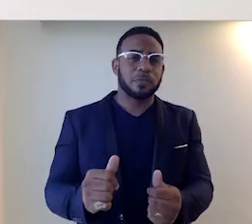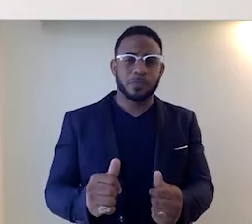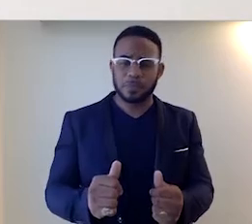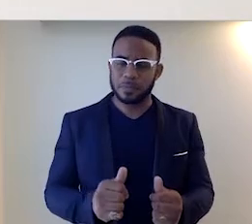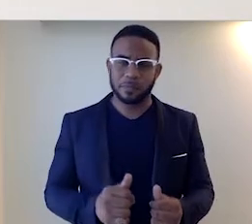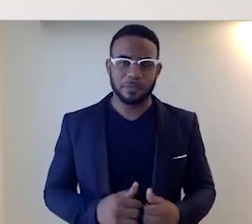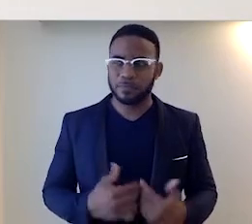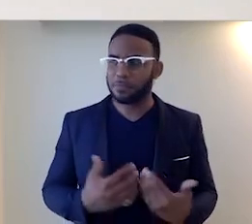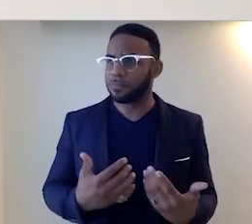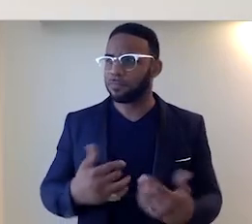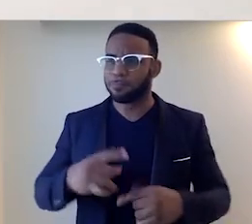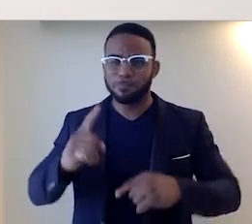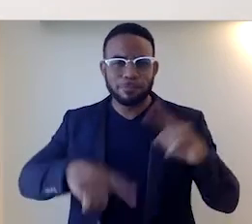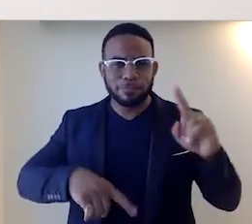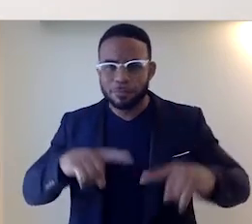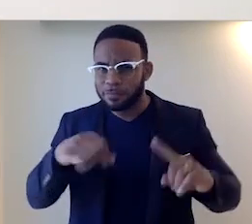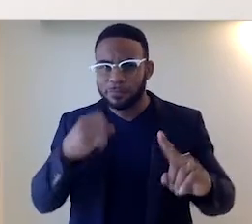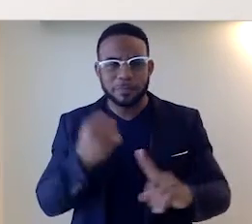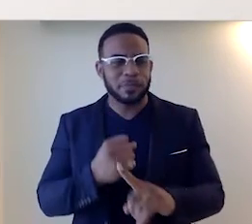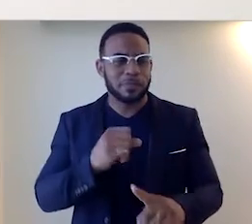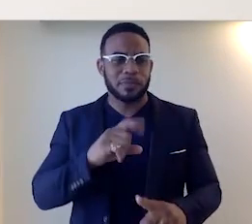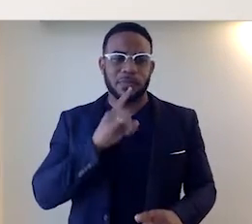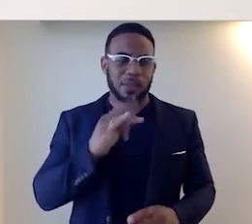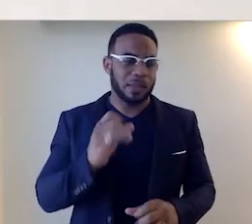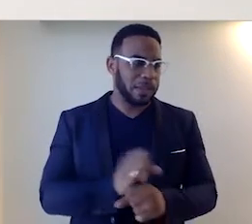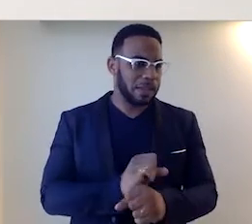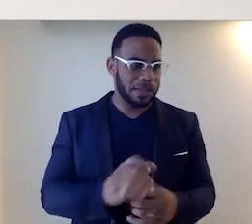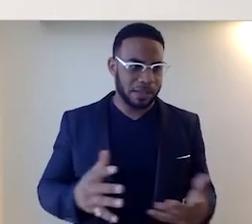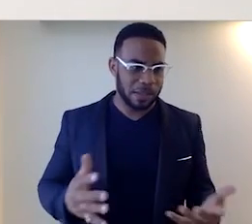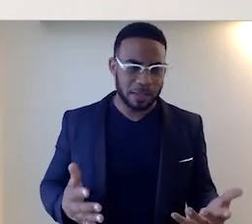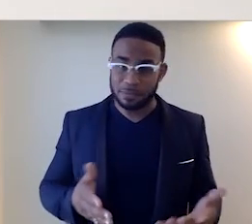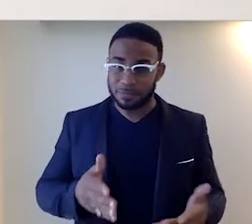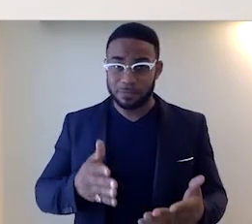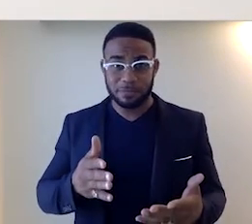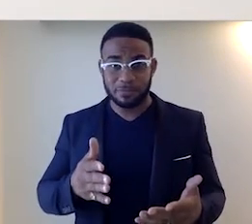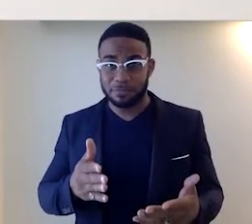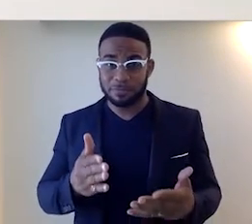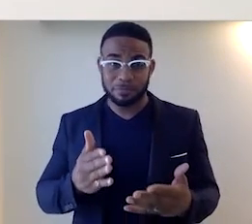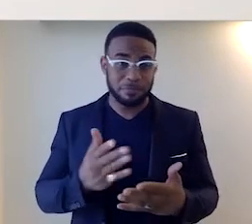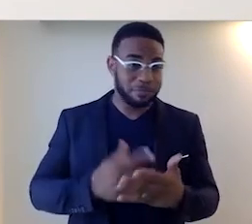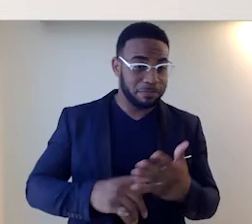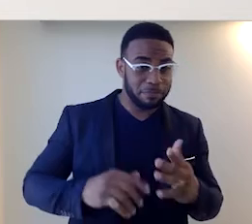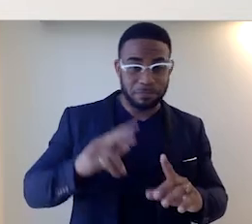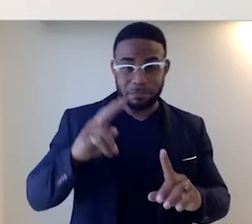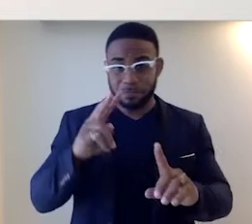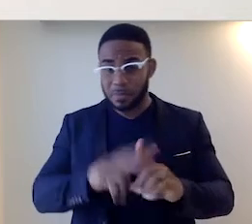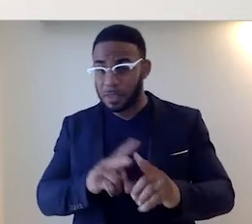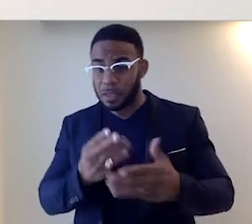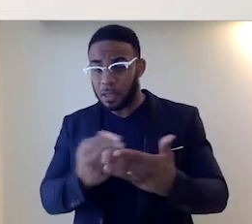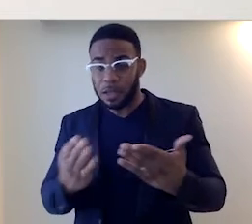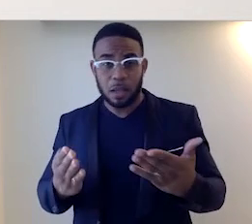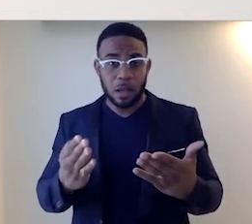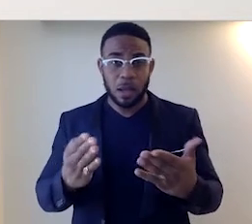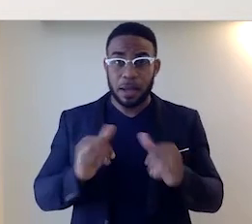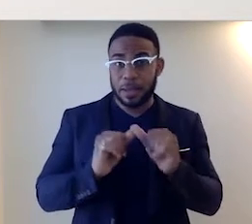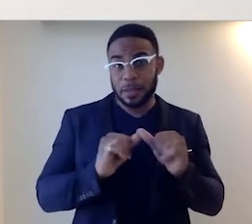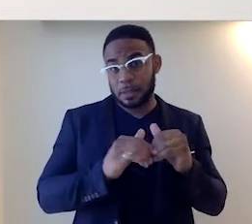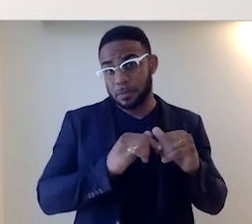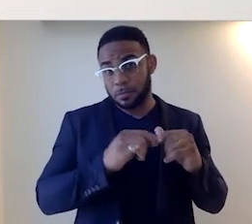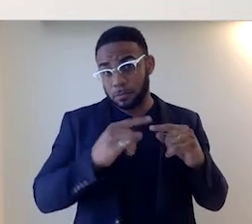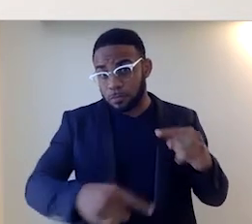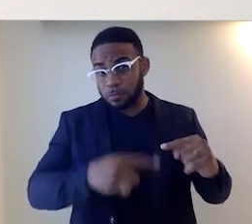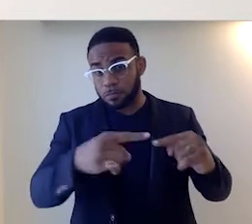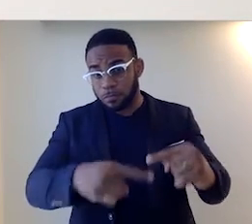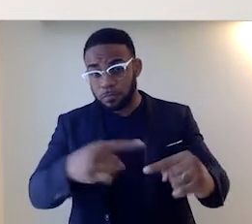it's dynamic, its potentials and appliances are continuous